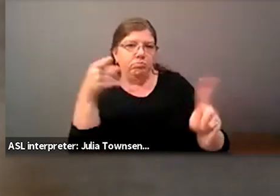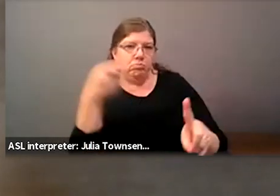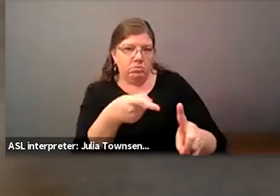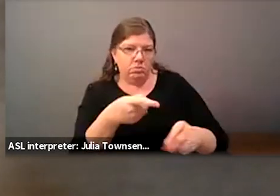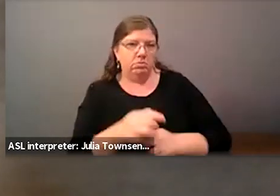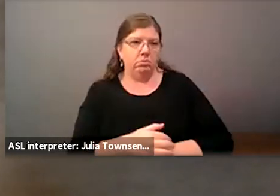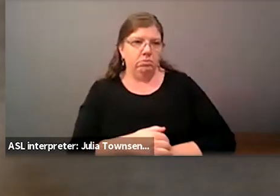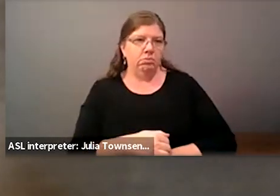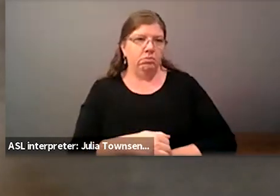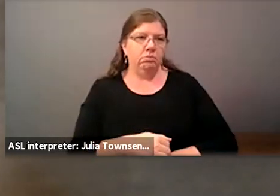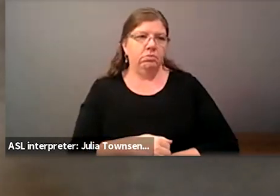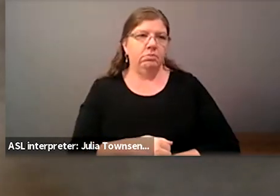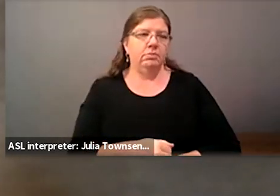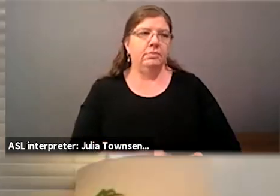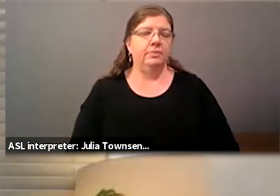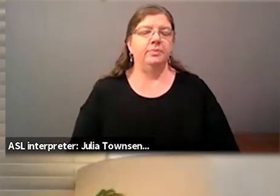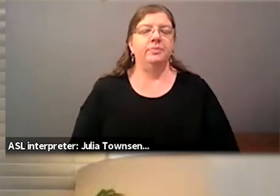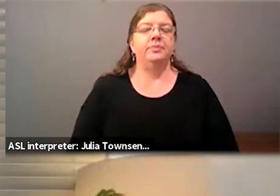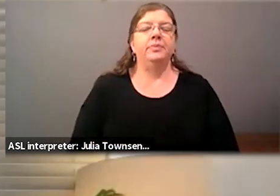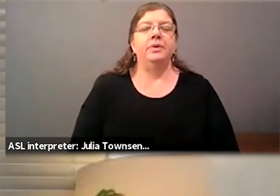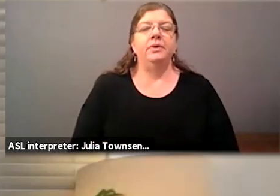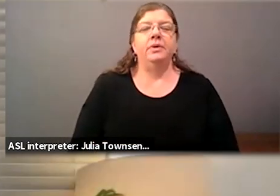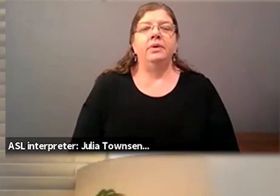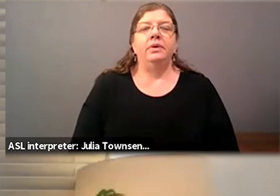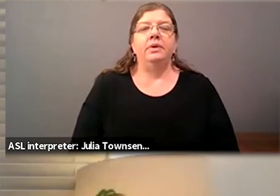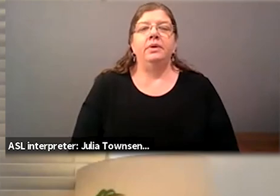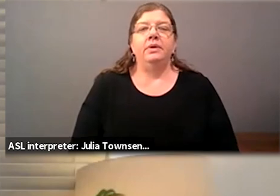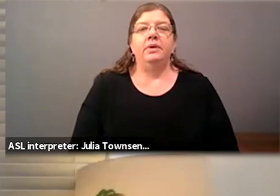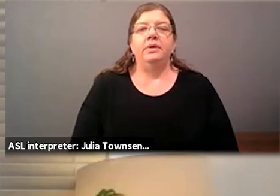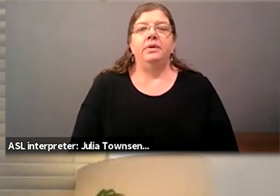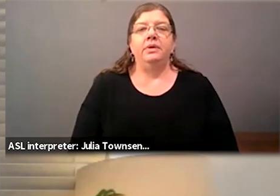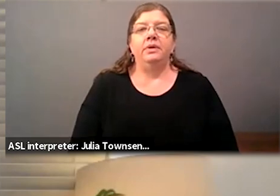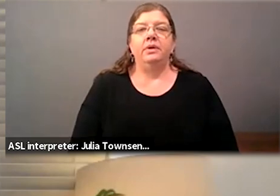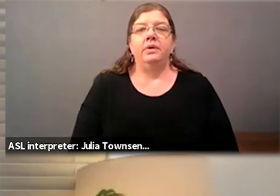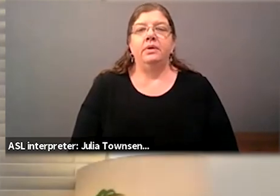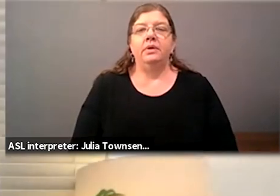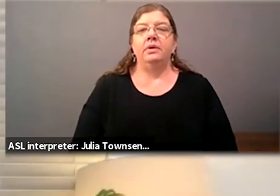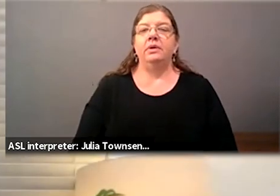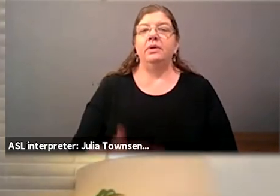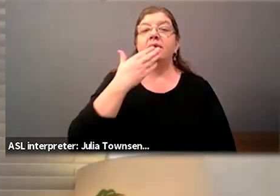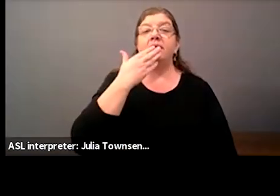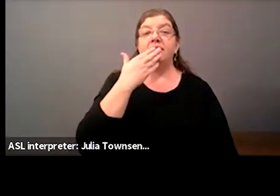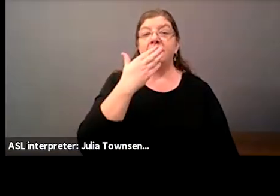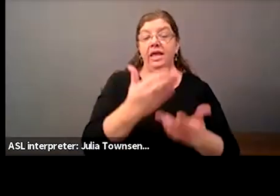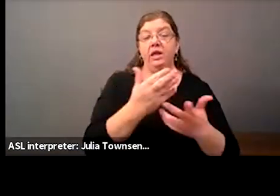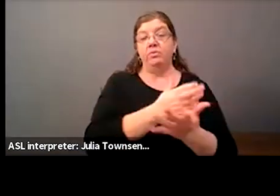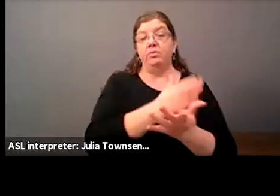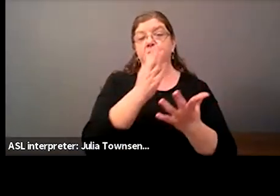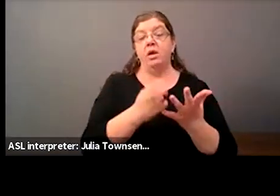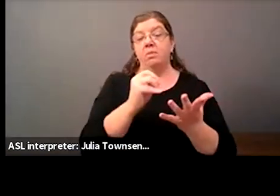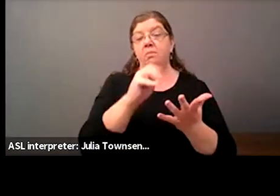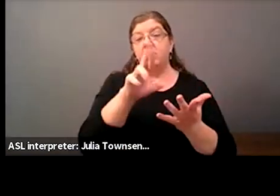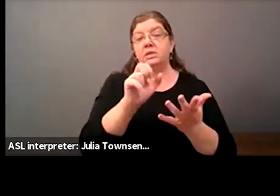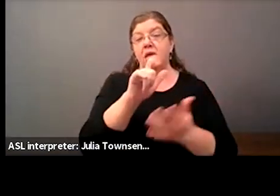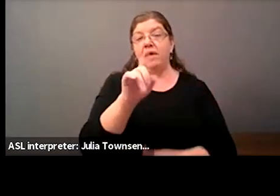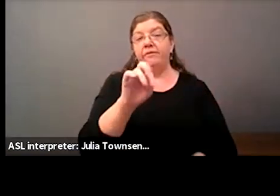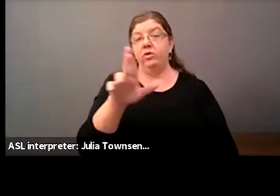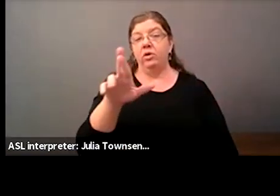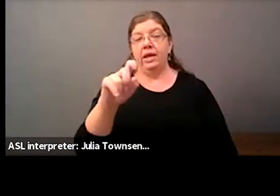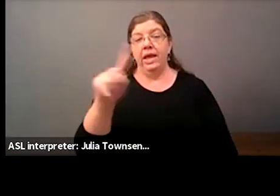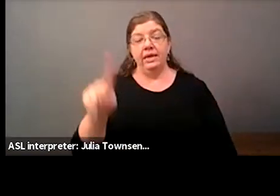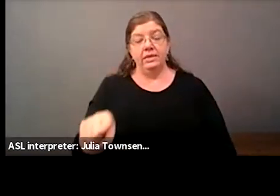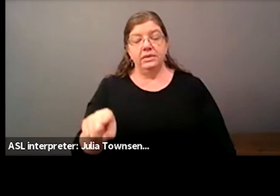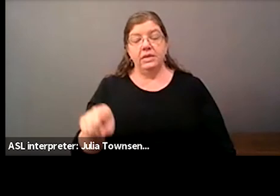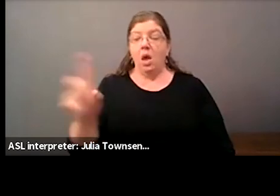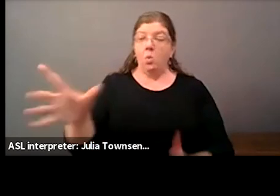point thanks miss caps and miss alvarez sorry i would just speak to that laura this